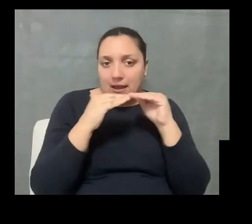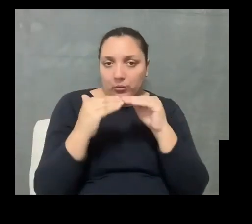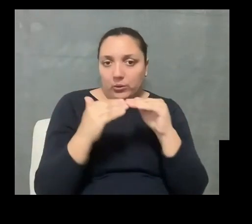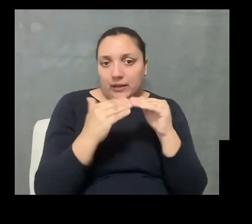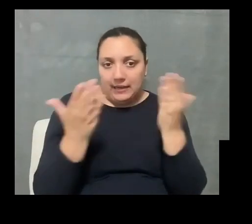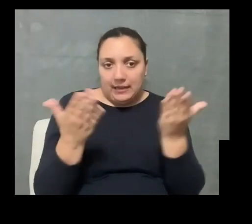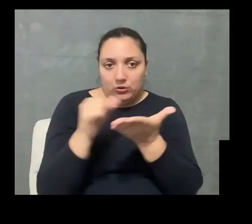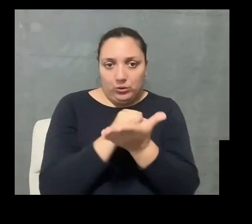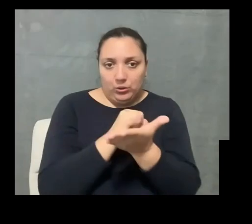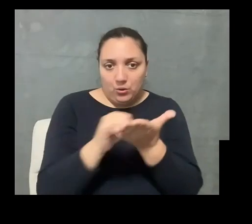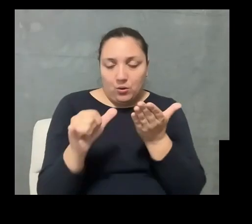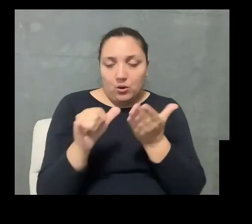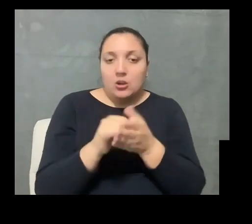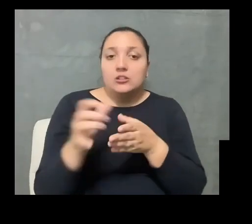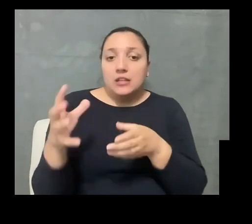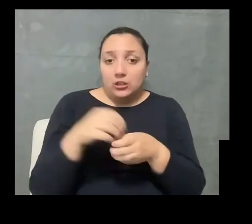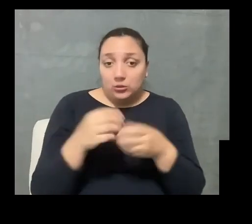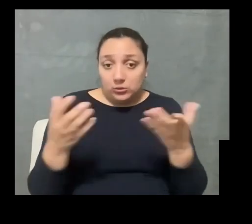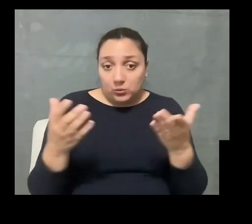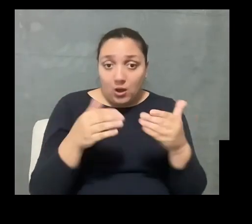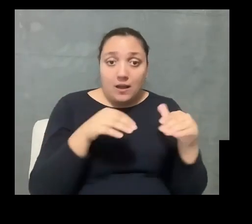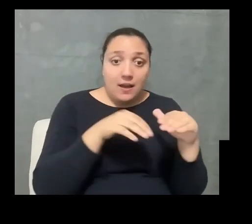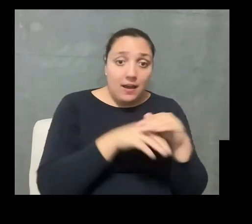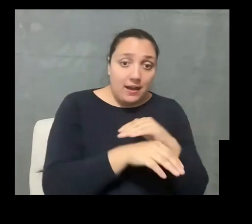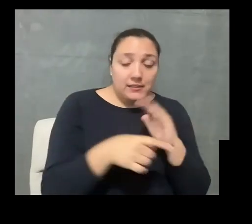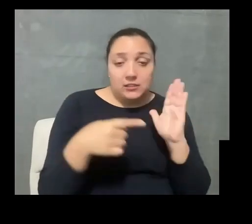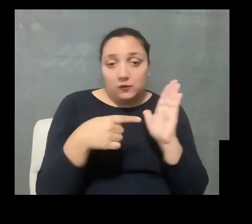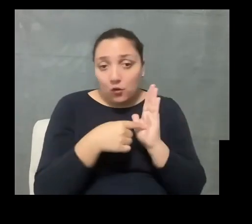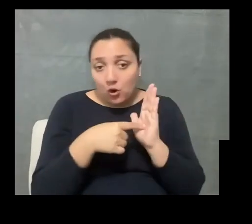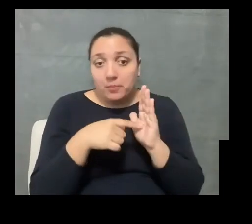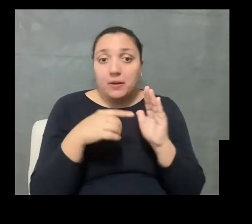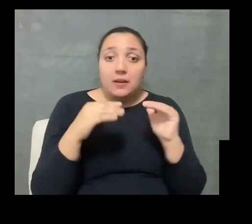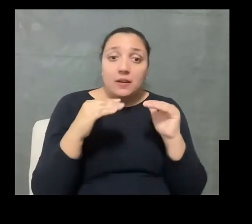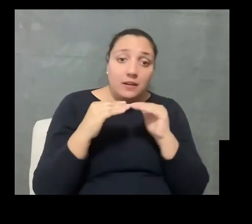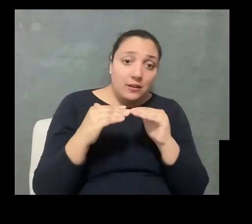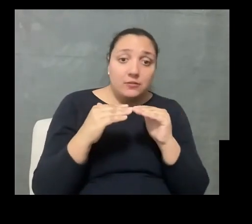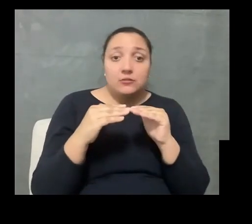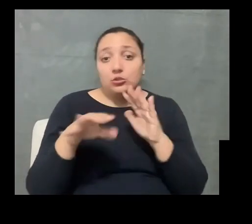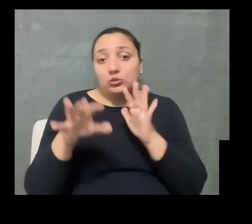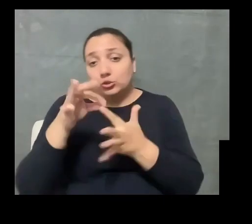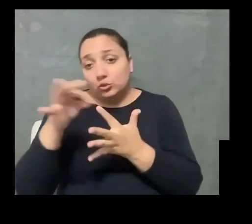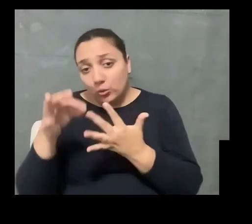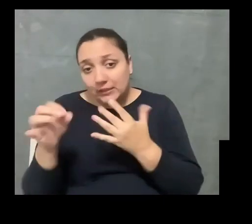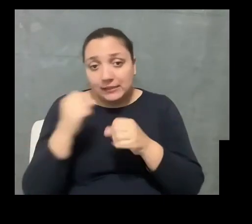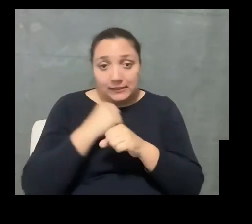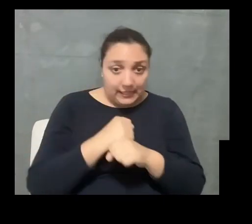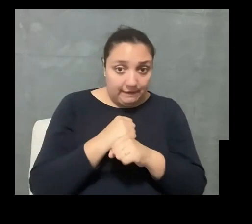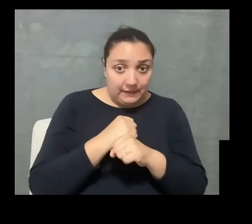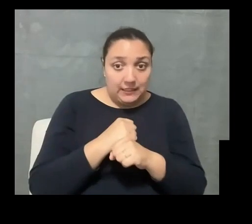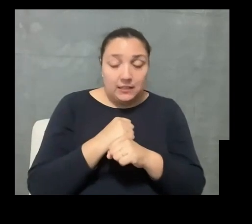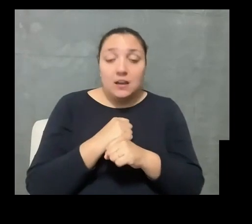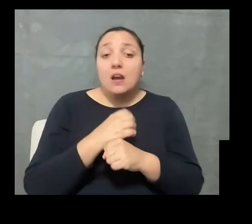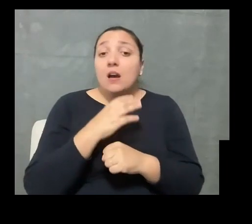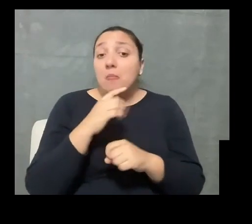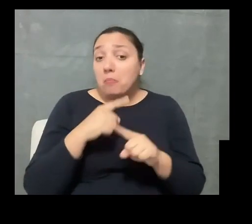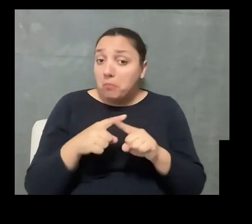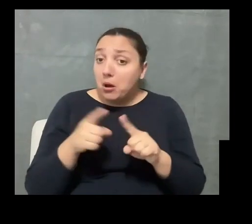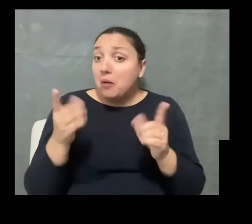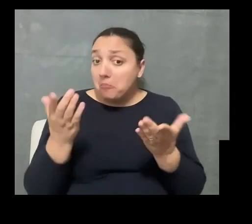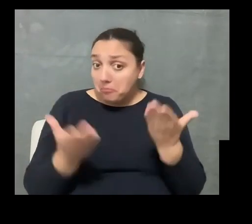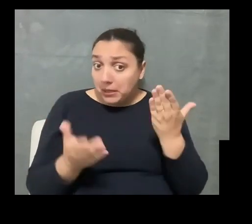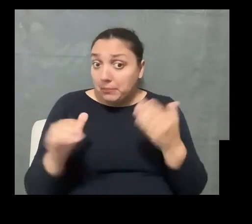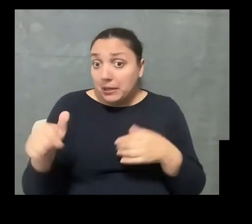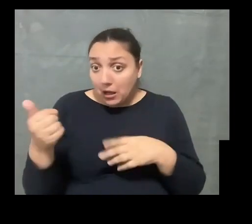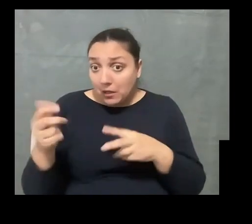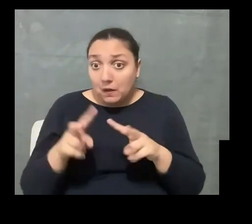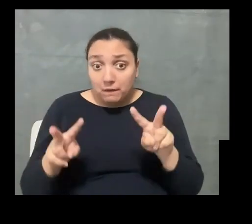York. So that includes access, affordability, quality, choice, and safety, like I spoke about. But it could also include other